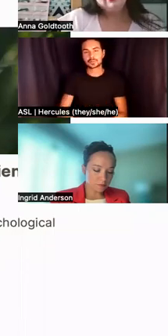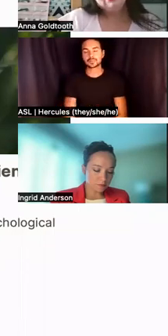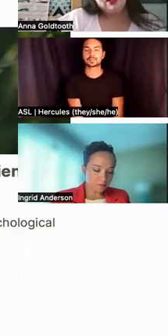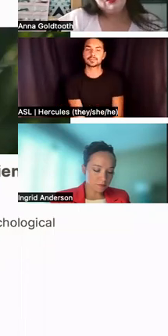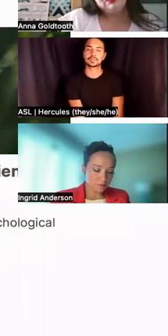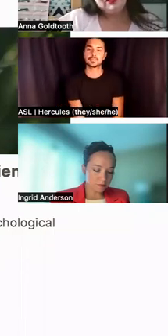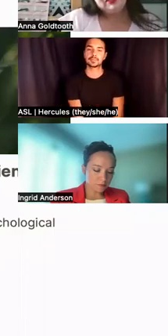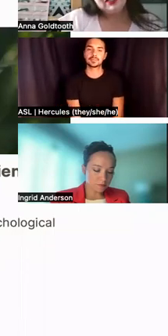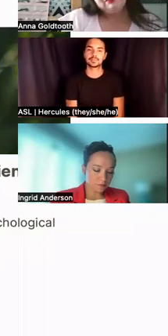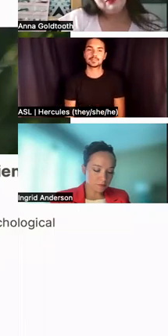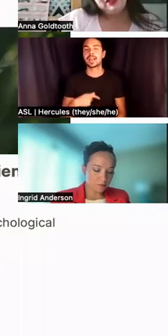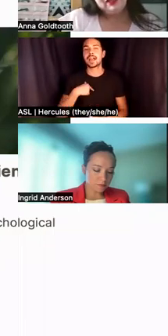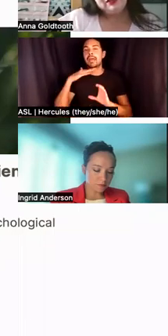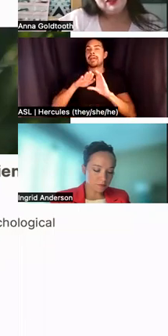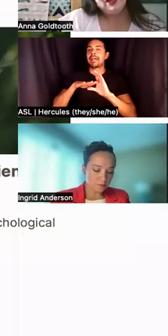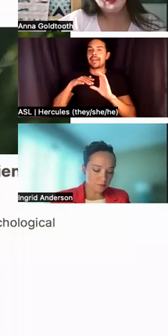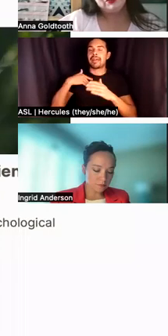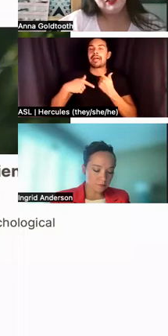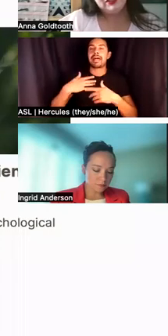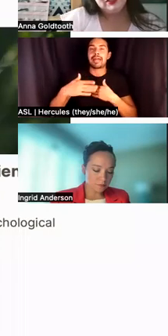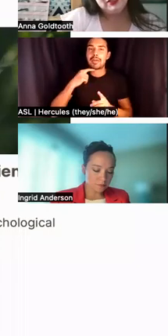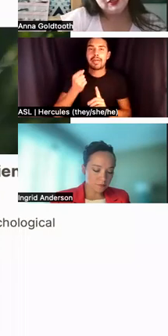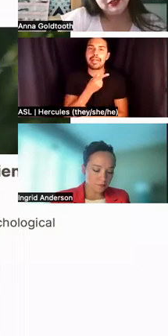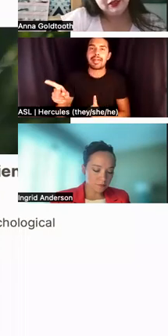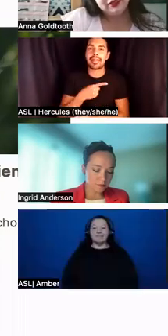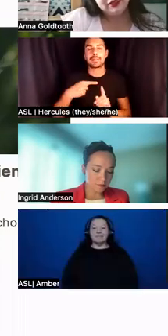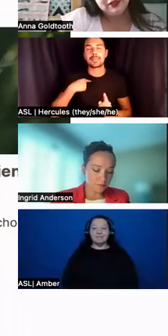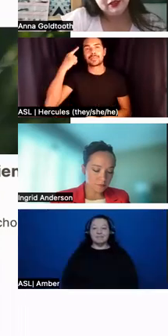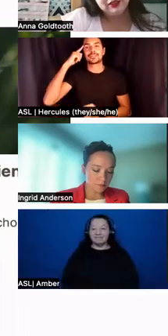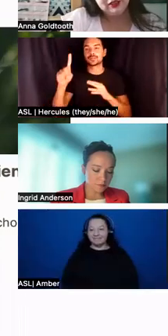I kind of rambled, but that's kind of where my thoughts went.